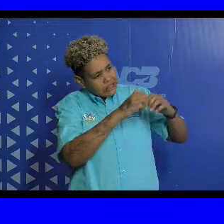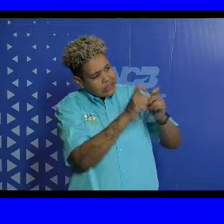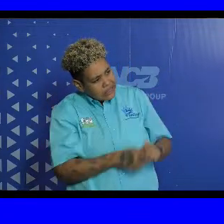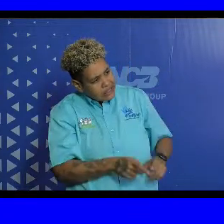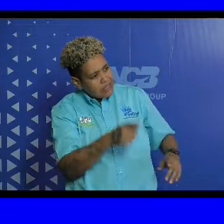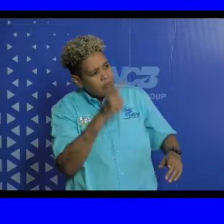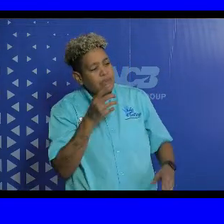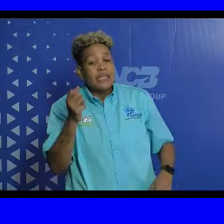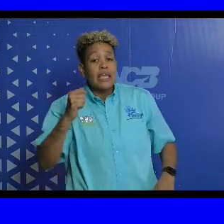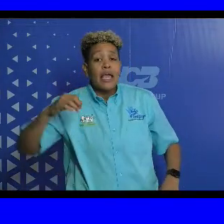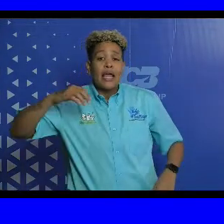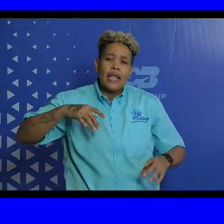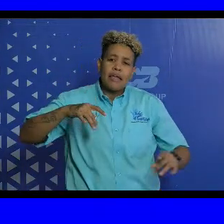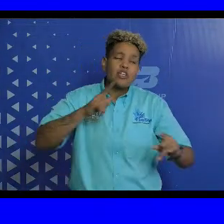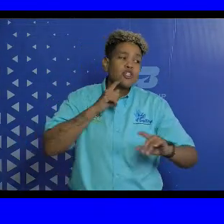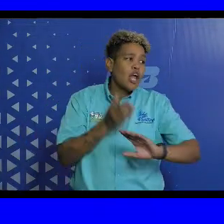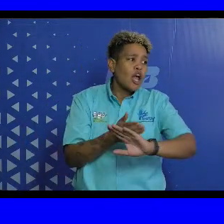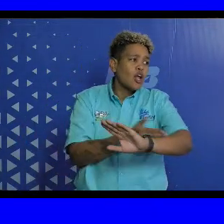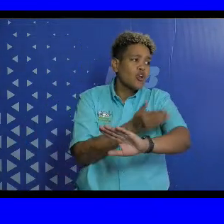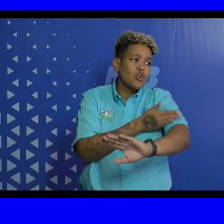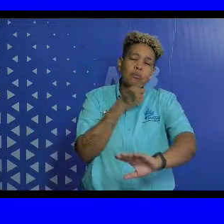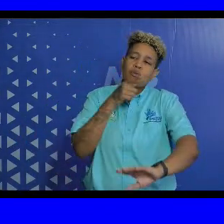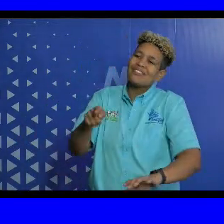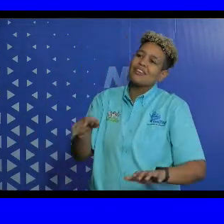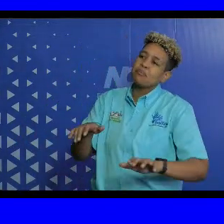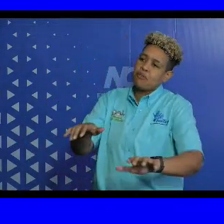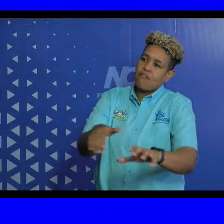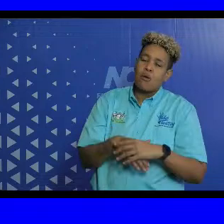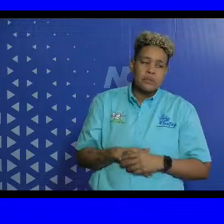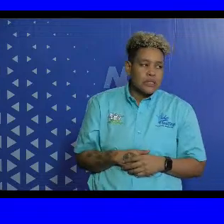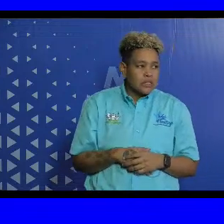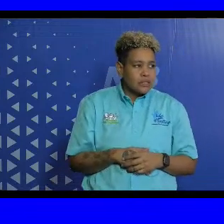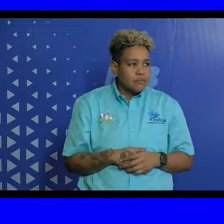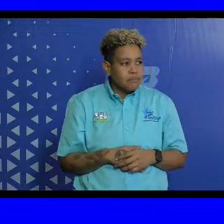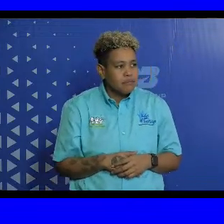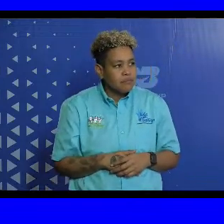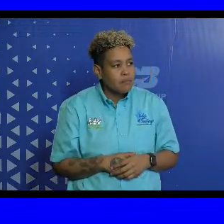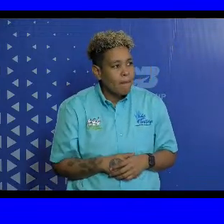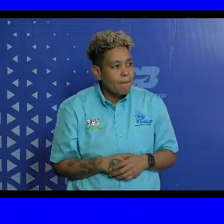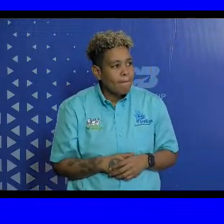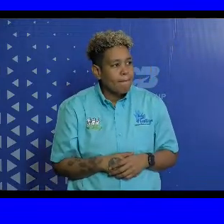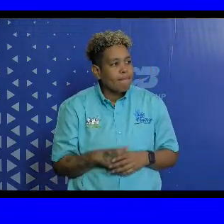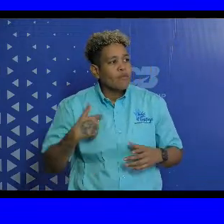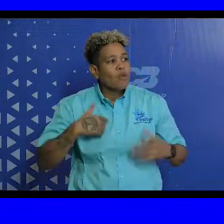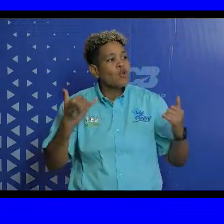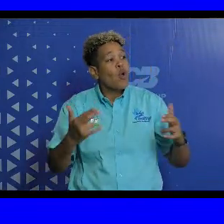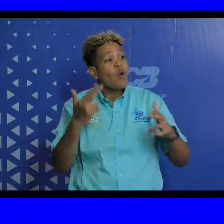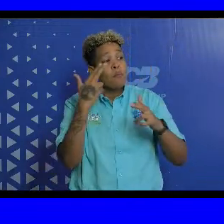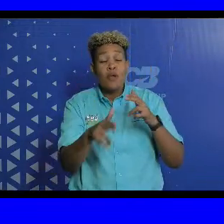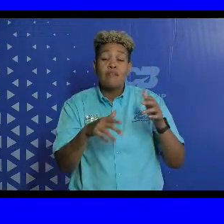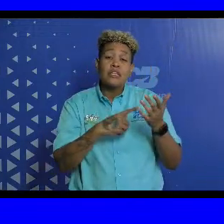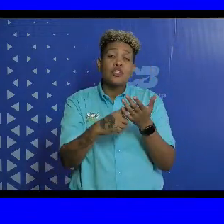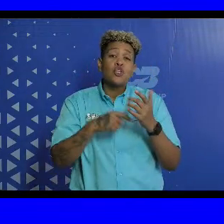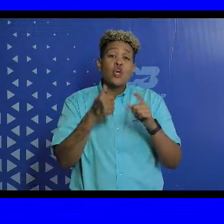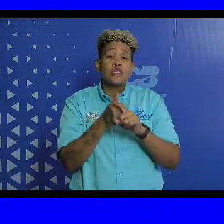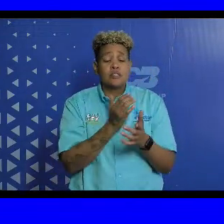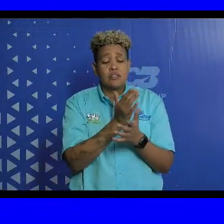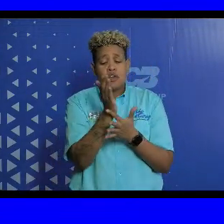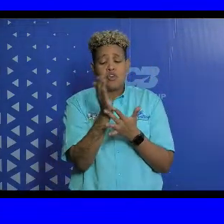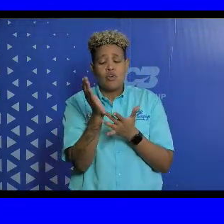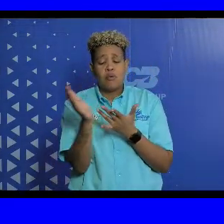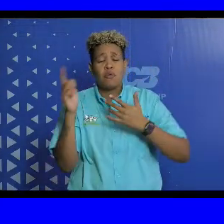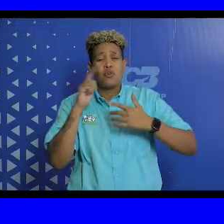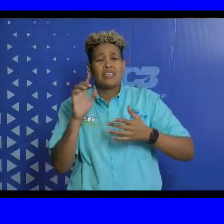the retail business to gain efficiencies and to improve its performance. We will now briefly discuss the components